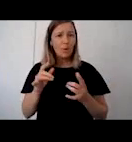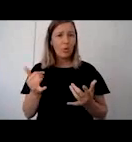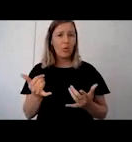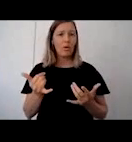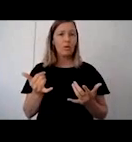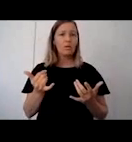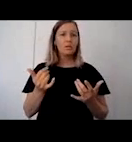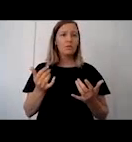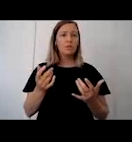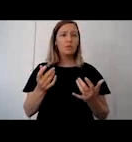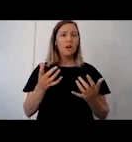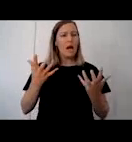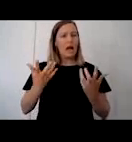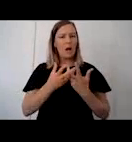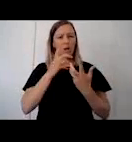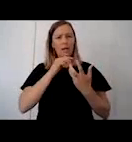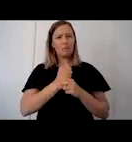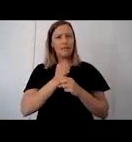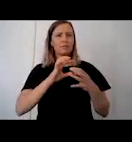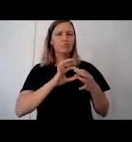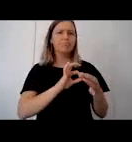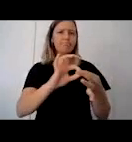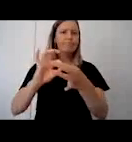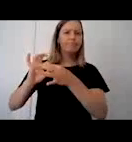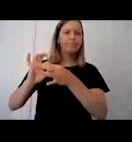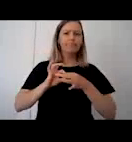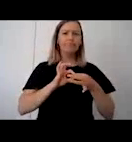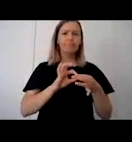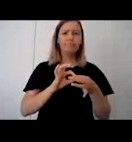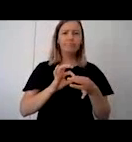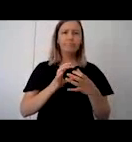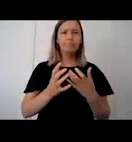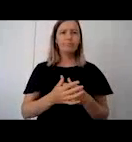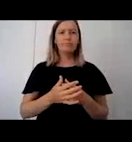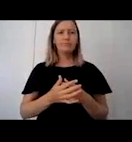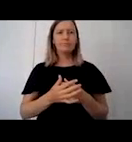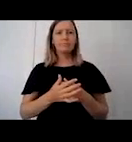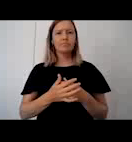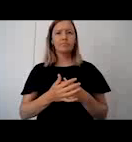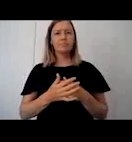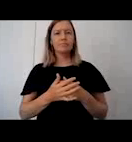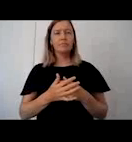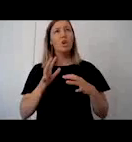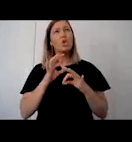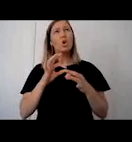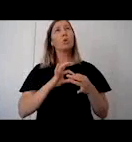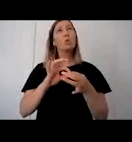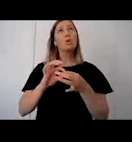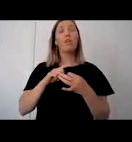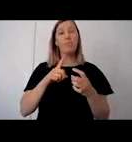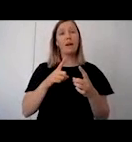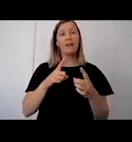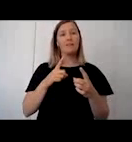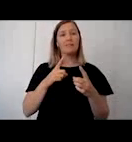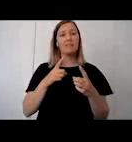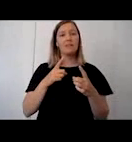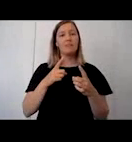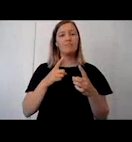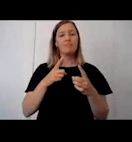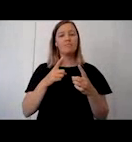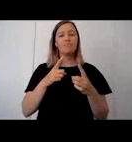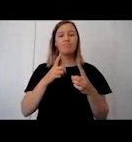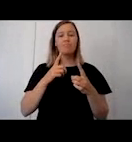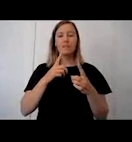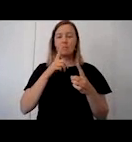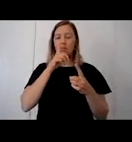how do you do to unify the movement? Or not even unify, but make people pass through the differences and come